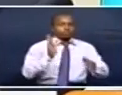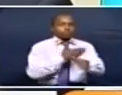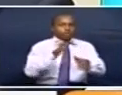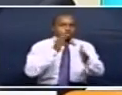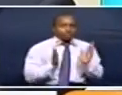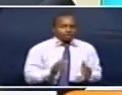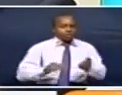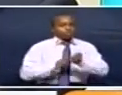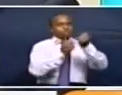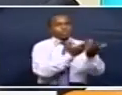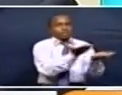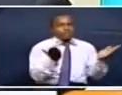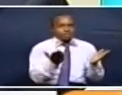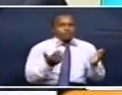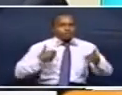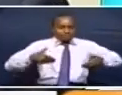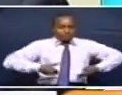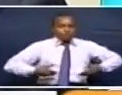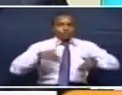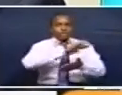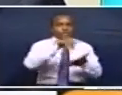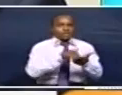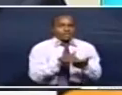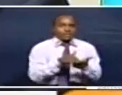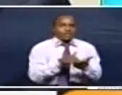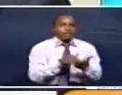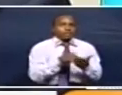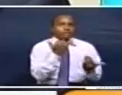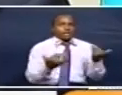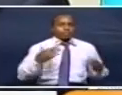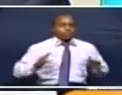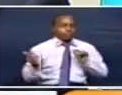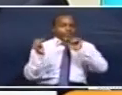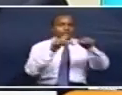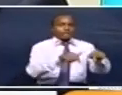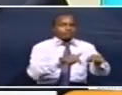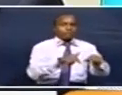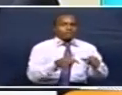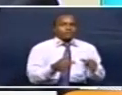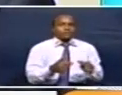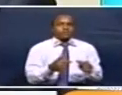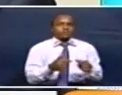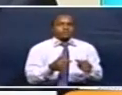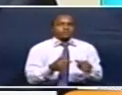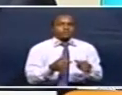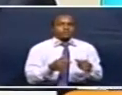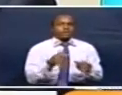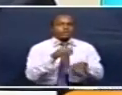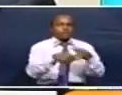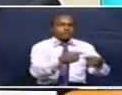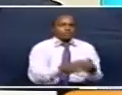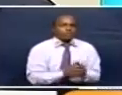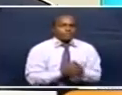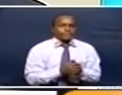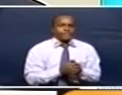are supporting them. We've got our youth centers, so that our young people can go there, log in, use the youth centers, and continue.